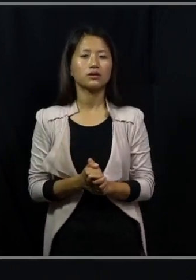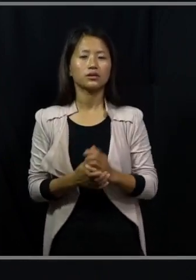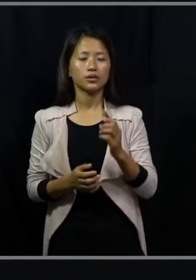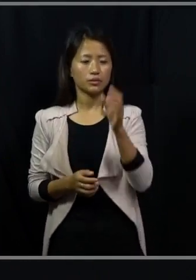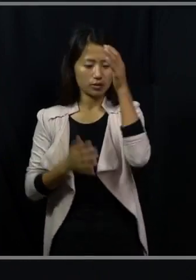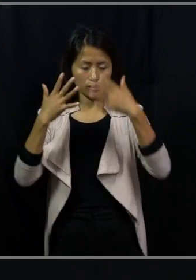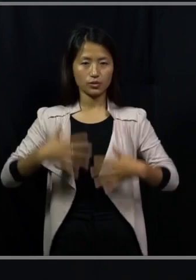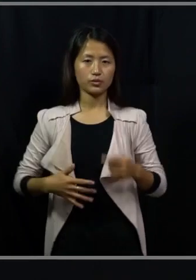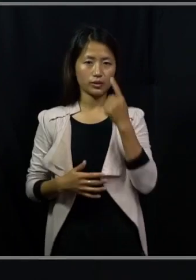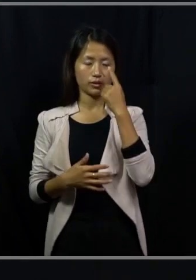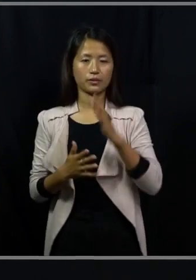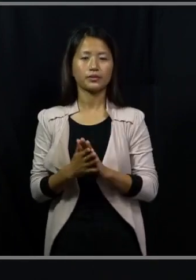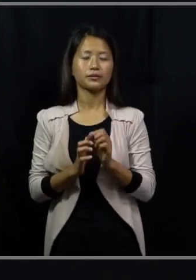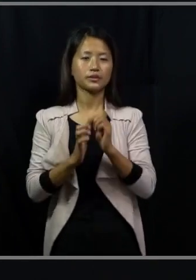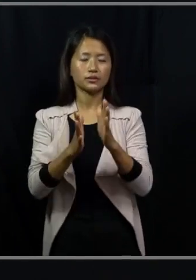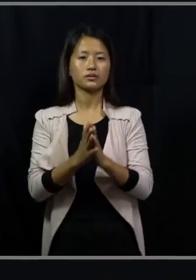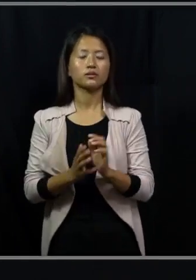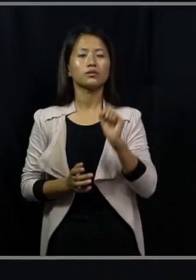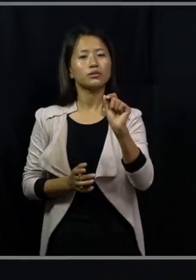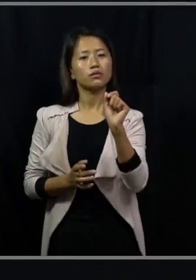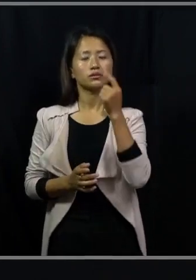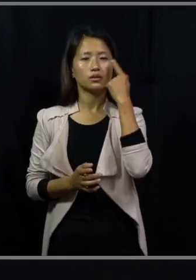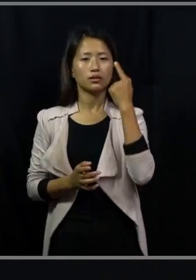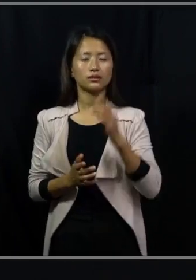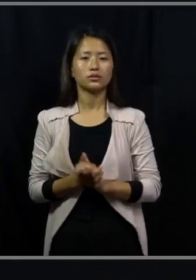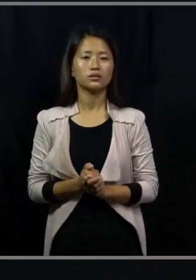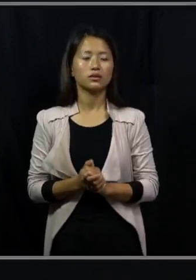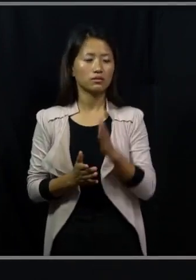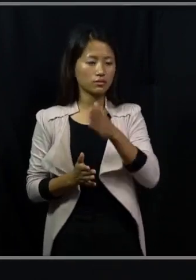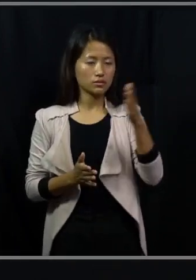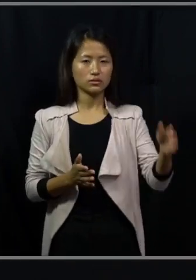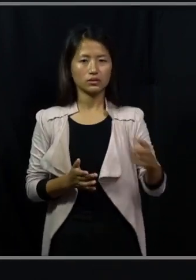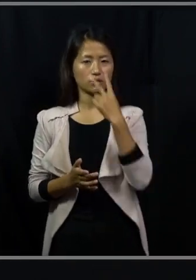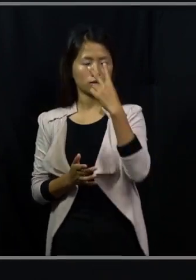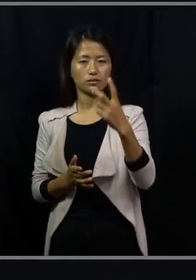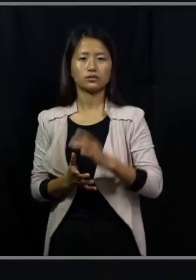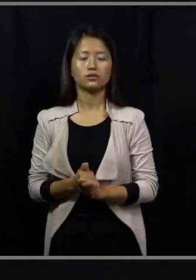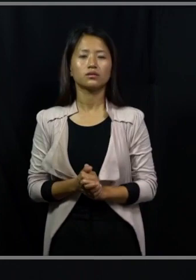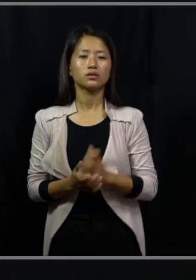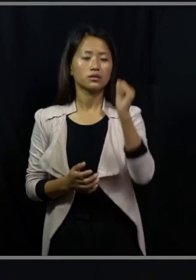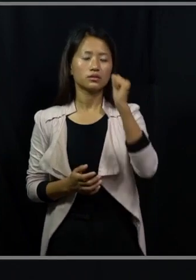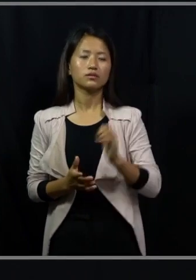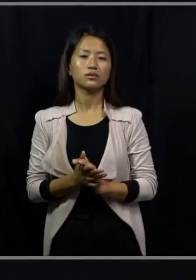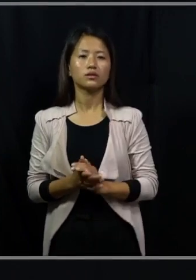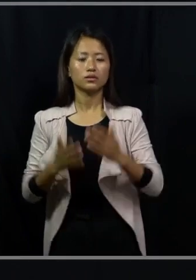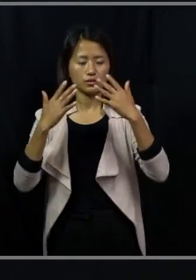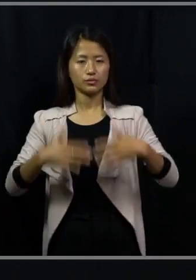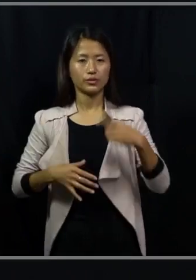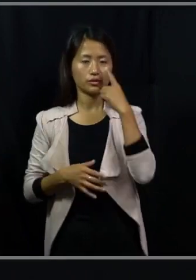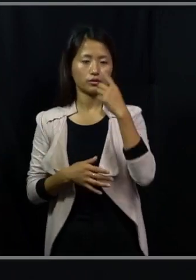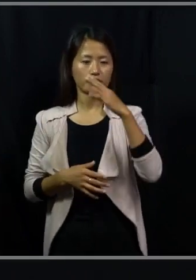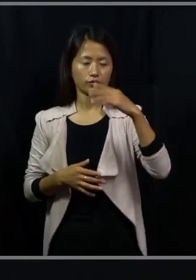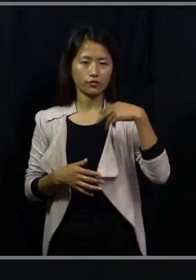human eye represents eye, and also it could mean a sight or a look. And also, a human eye